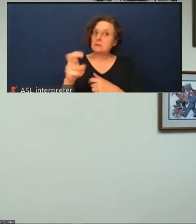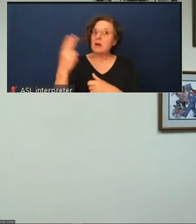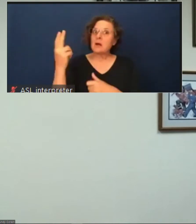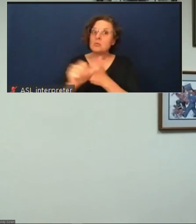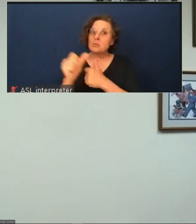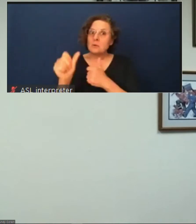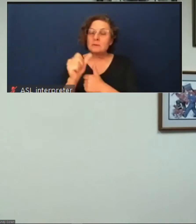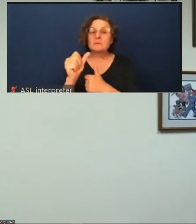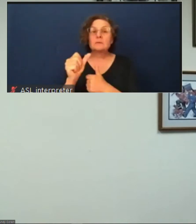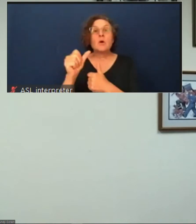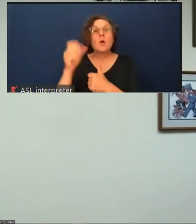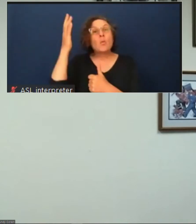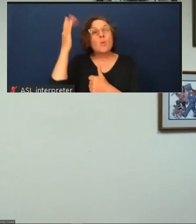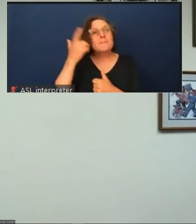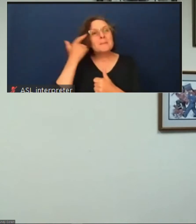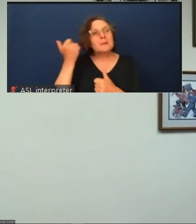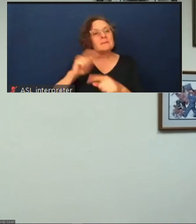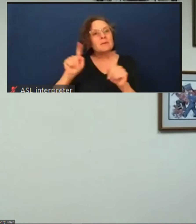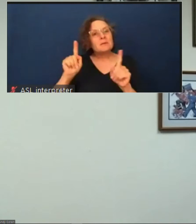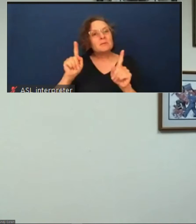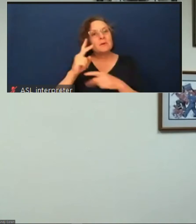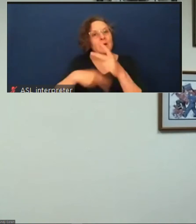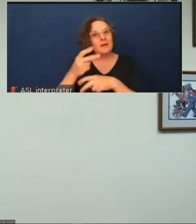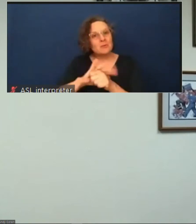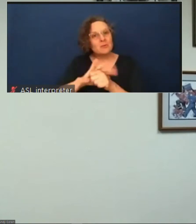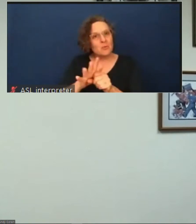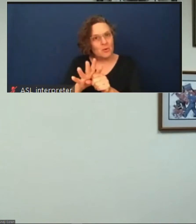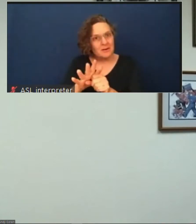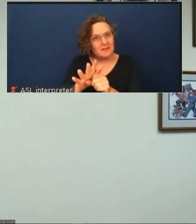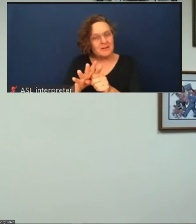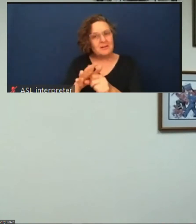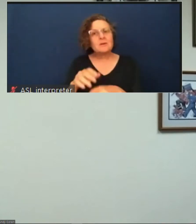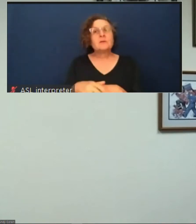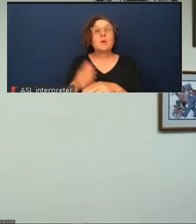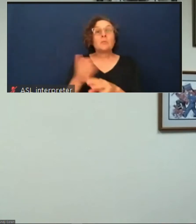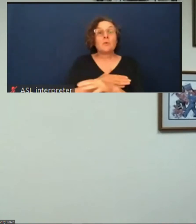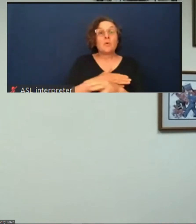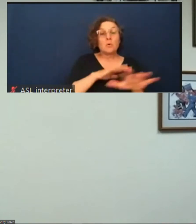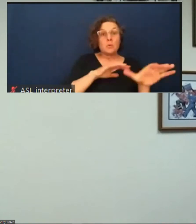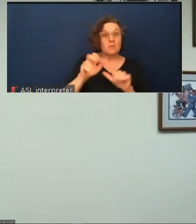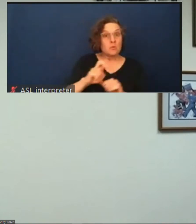locations because of more variants. Test